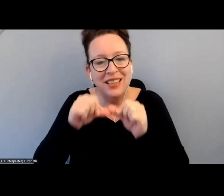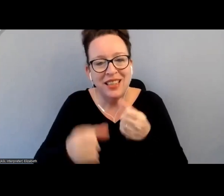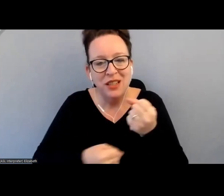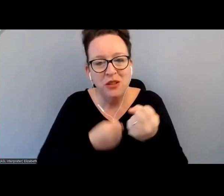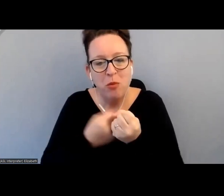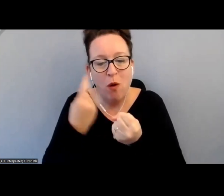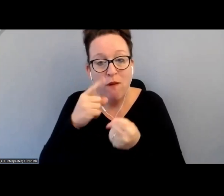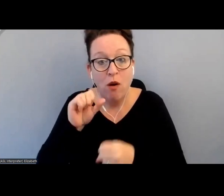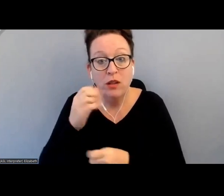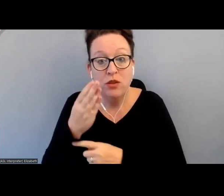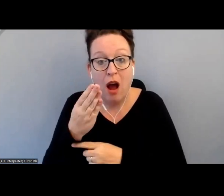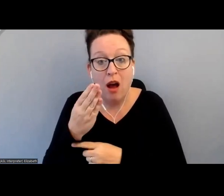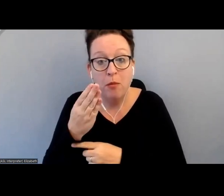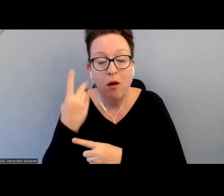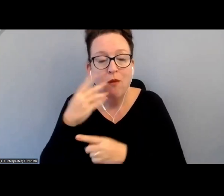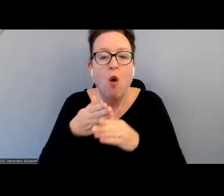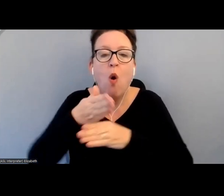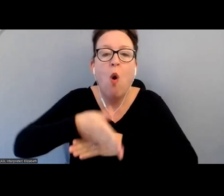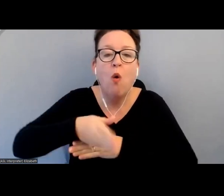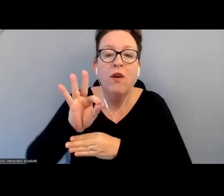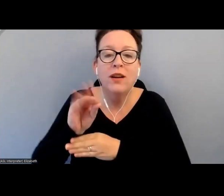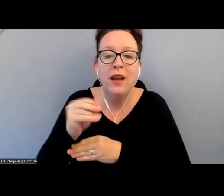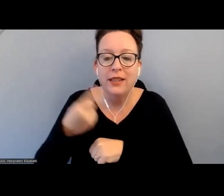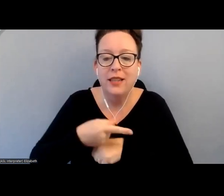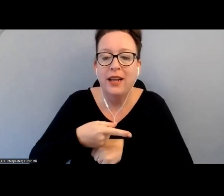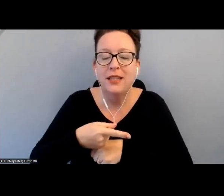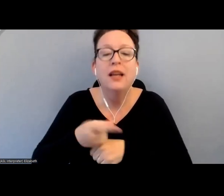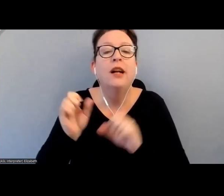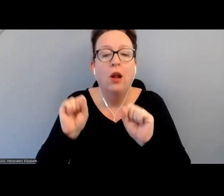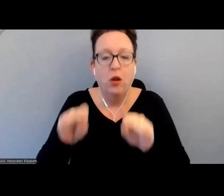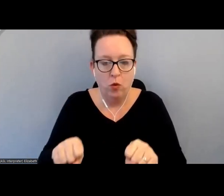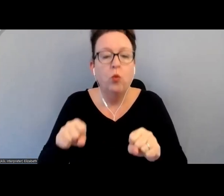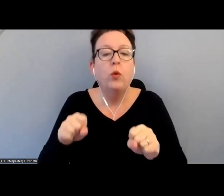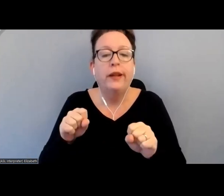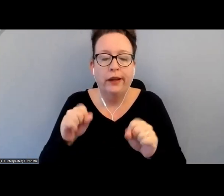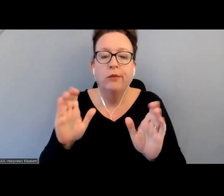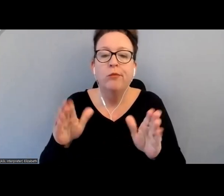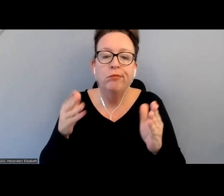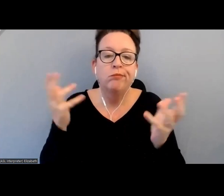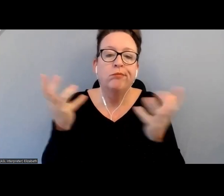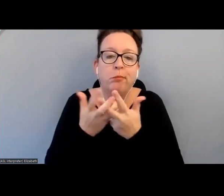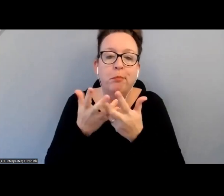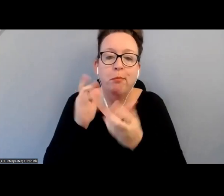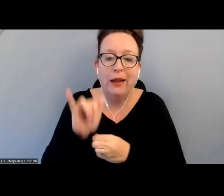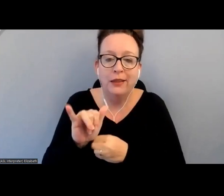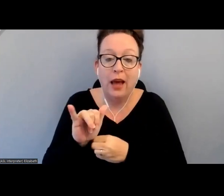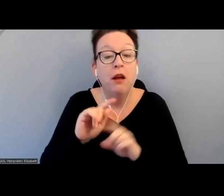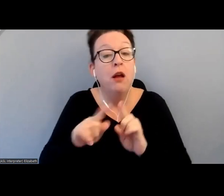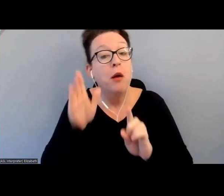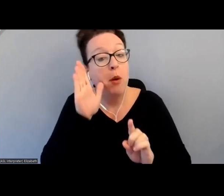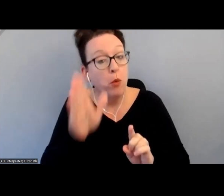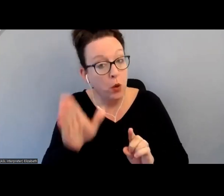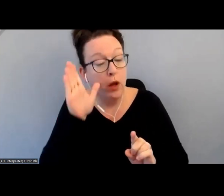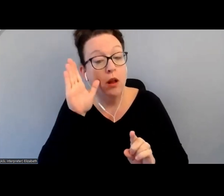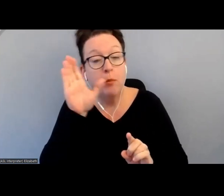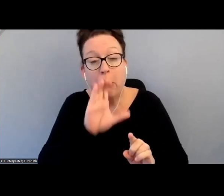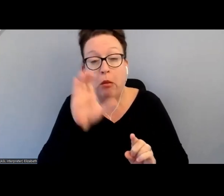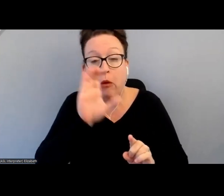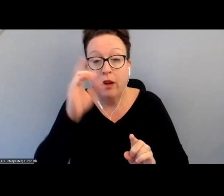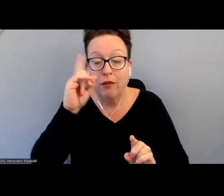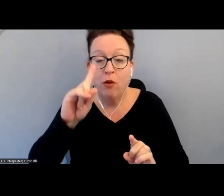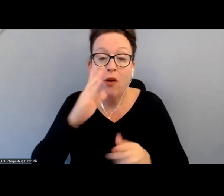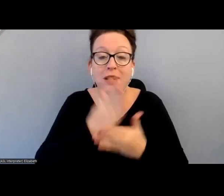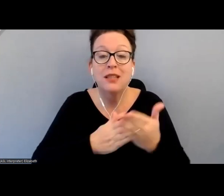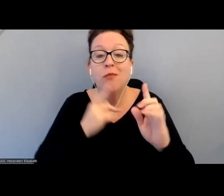job for over 90 days, we are able to serve them with that. But we will be looking for some